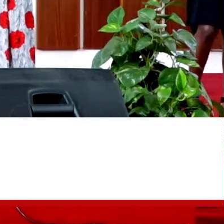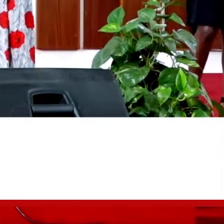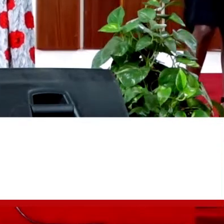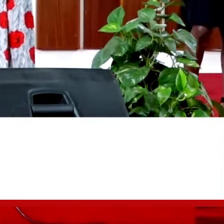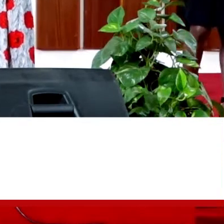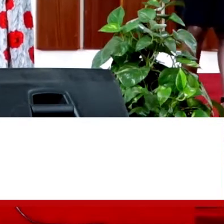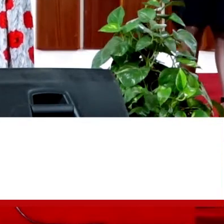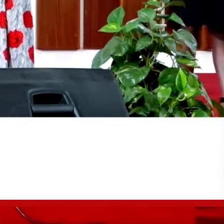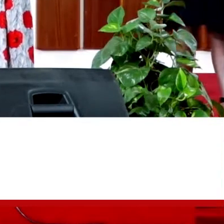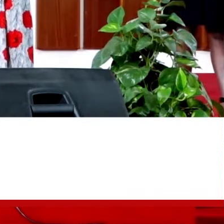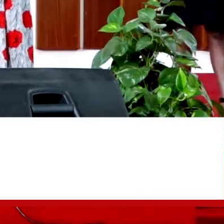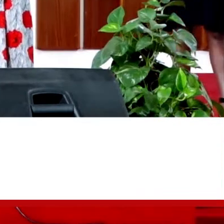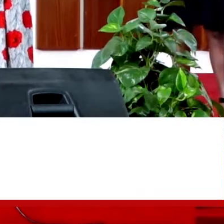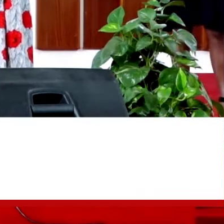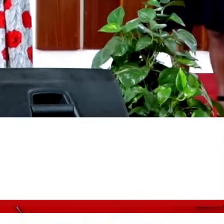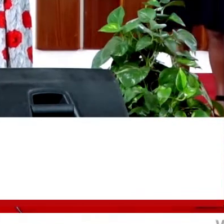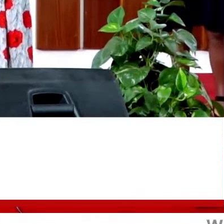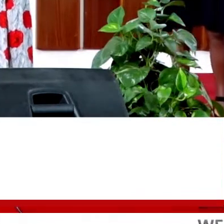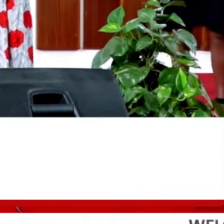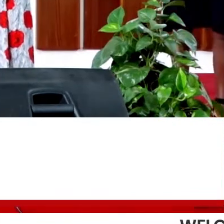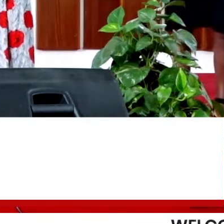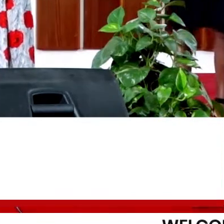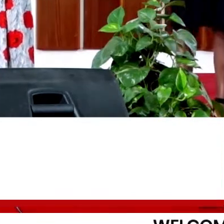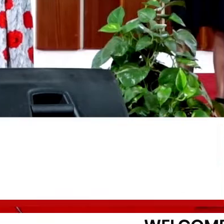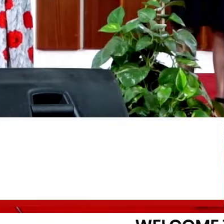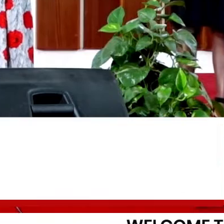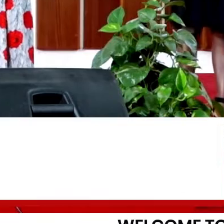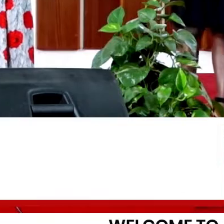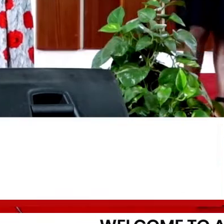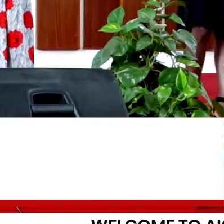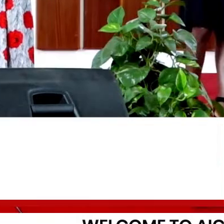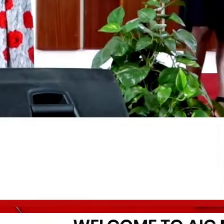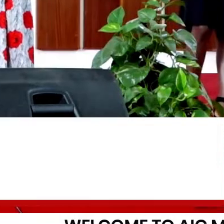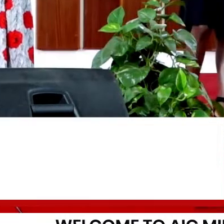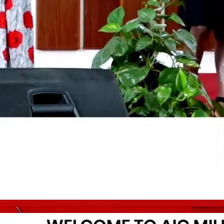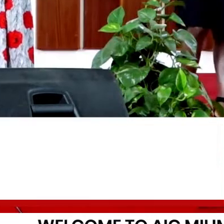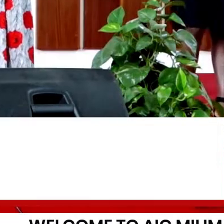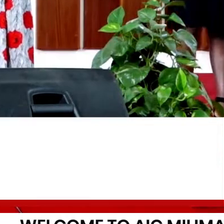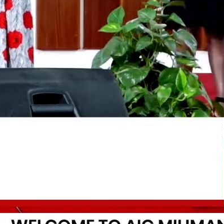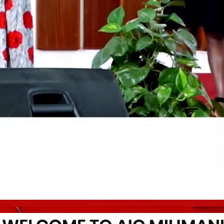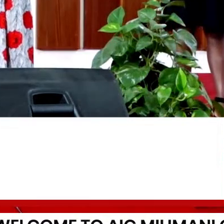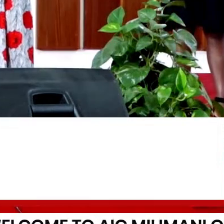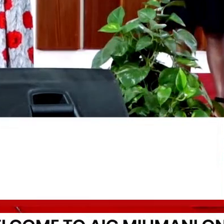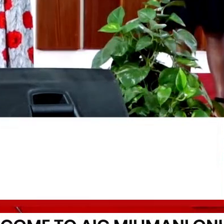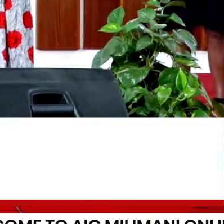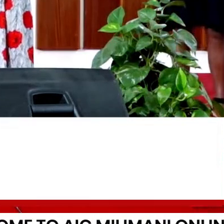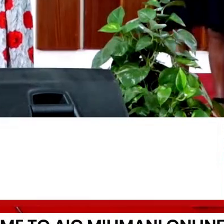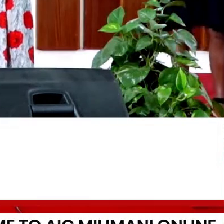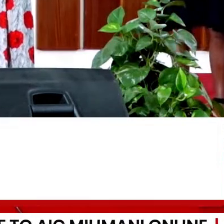this afternoon that indeed, hakuna mwingine kama yeye. There is none that compares to him.